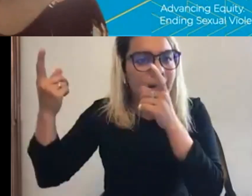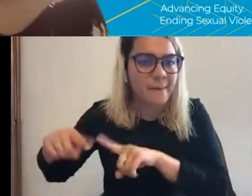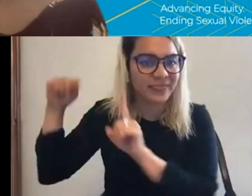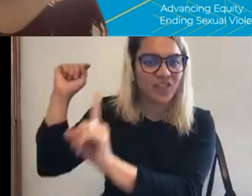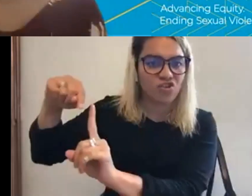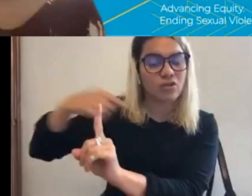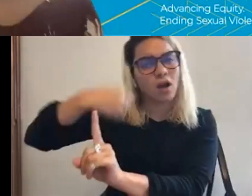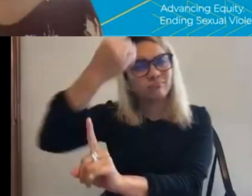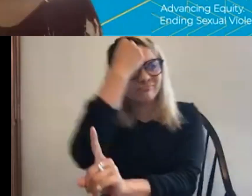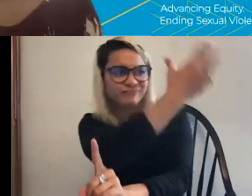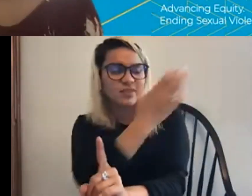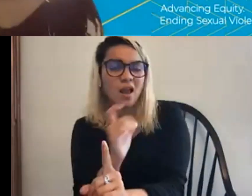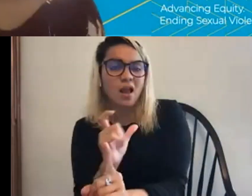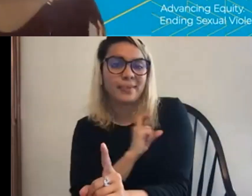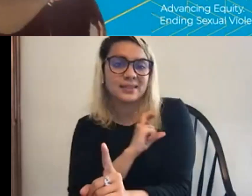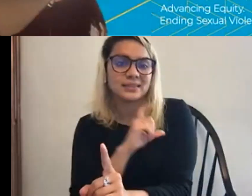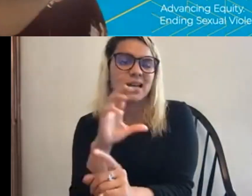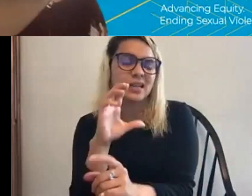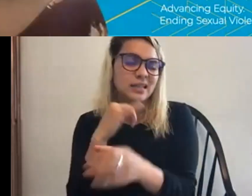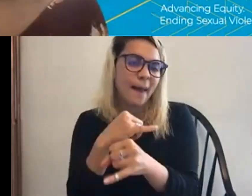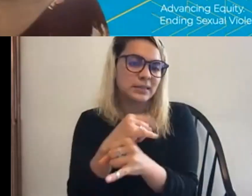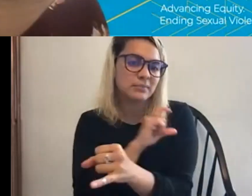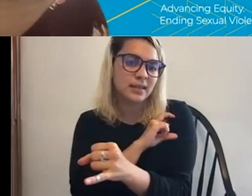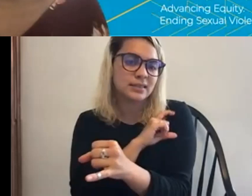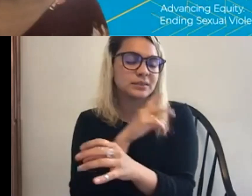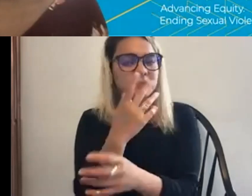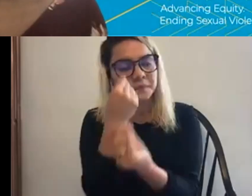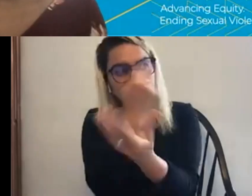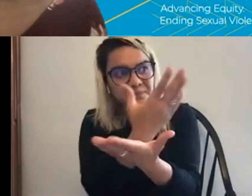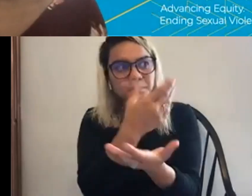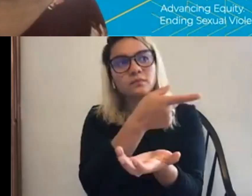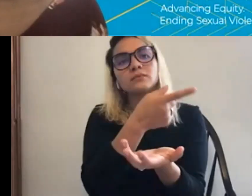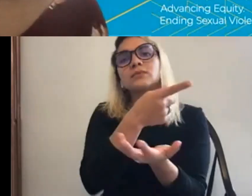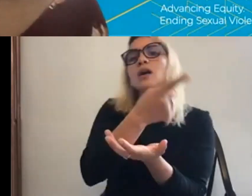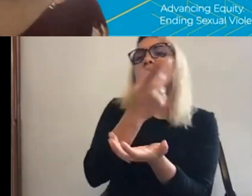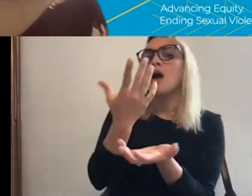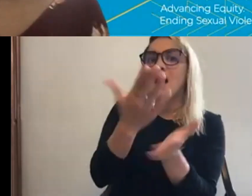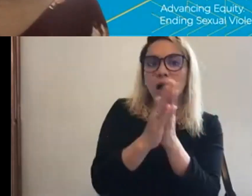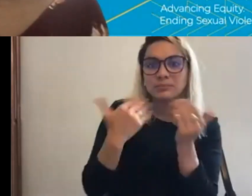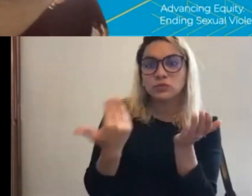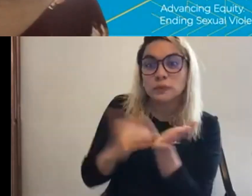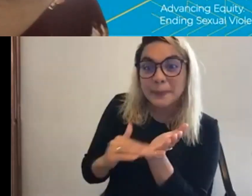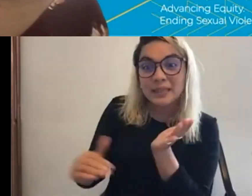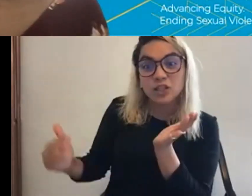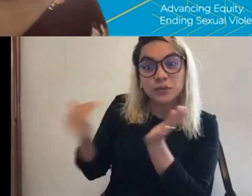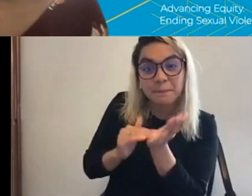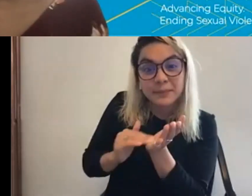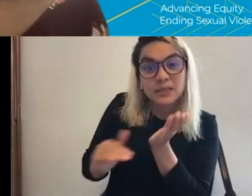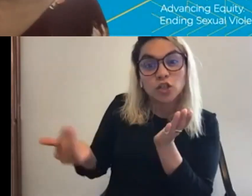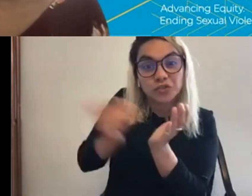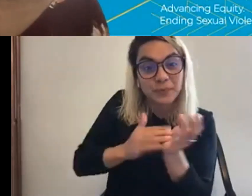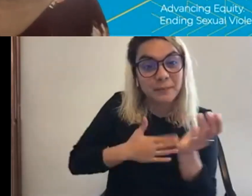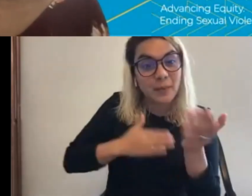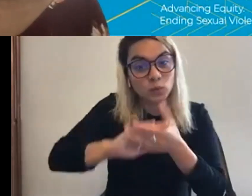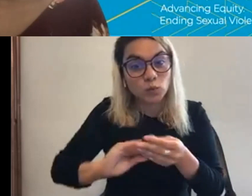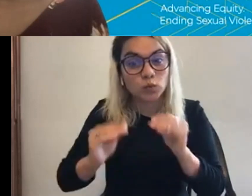made me retell the story multiple times, forcing me to relive this traumatic experience.